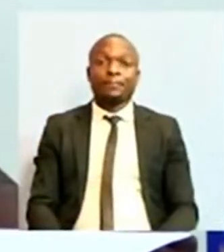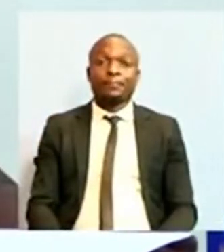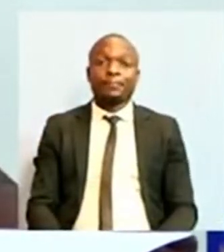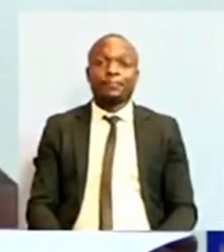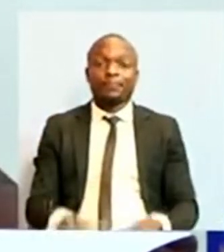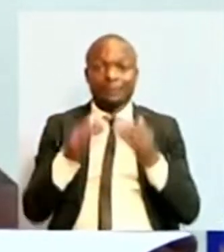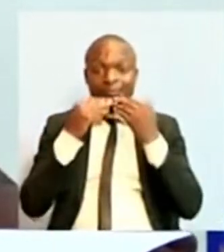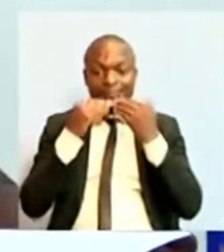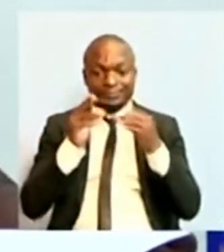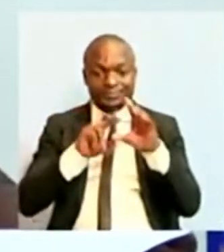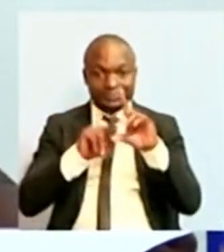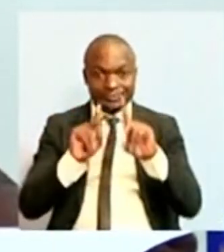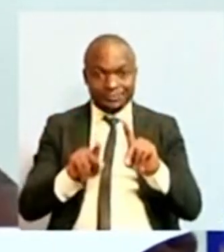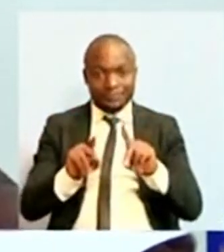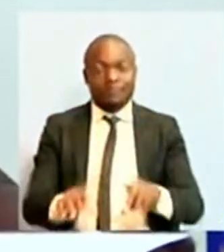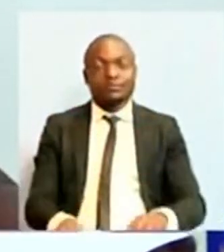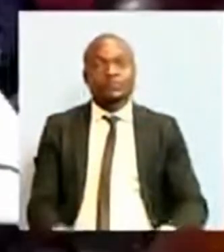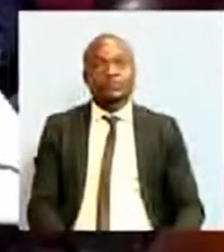Thank you, Chair.